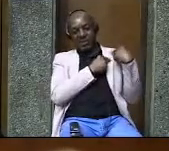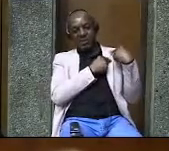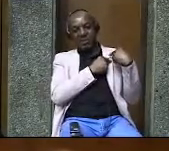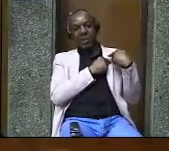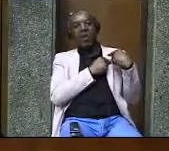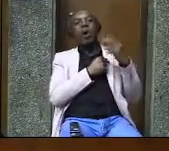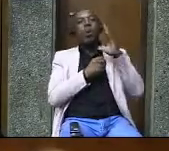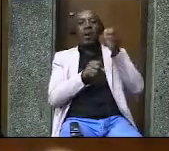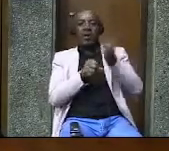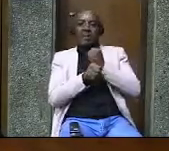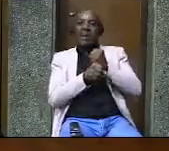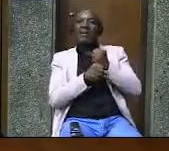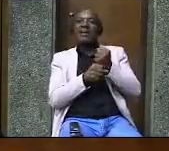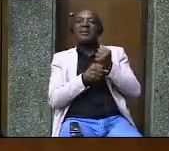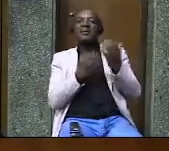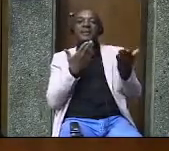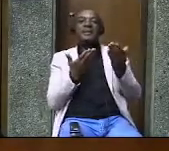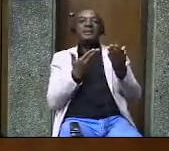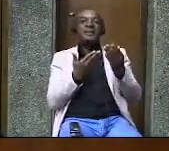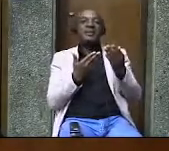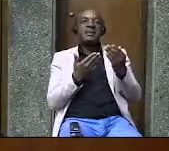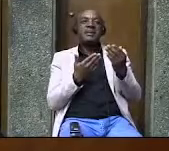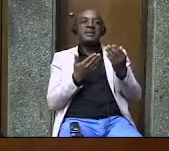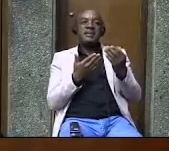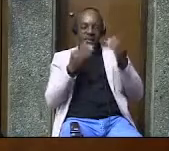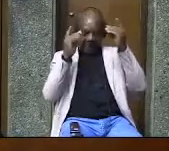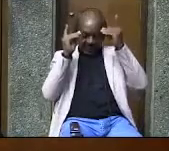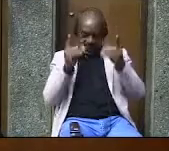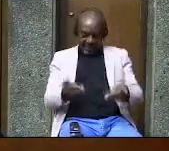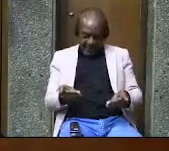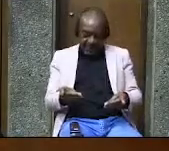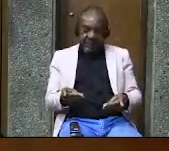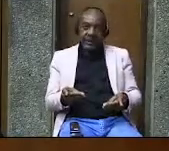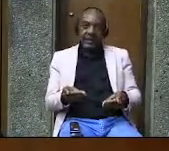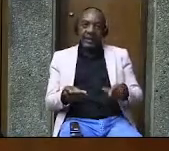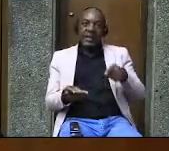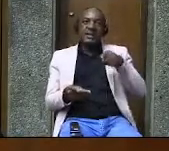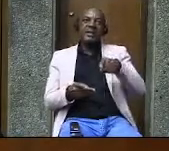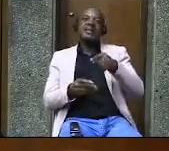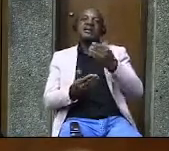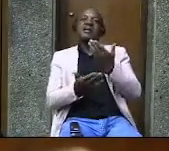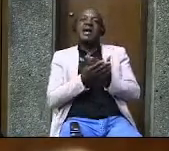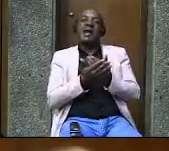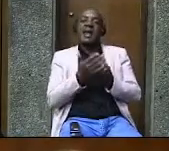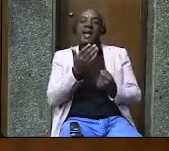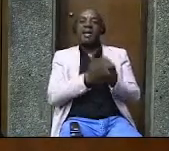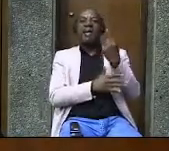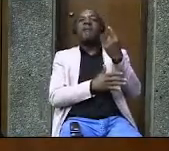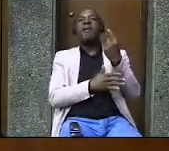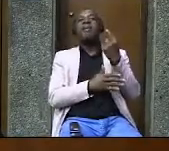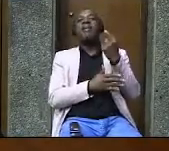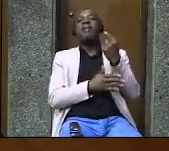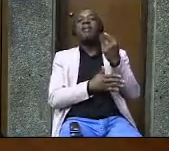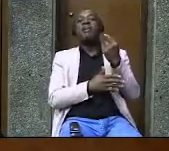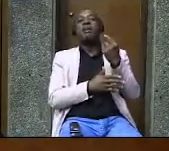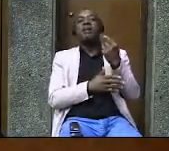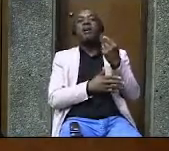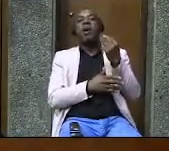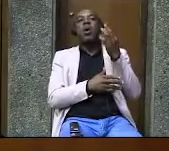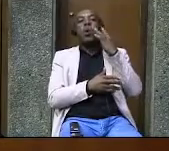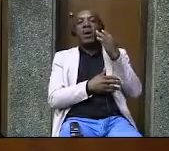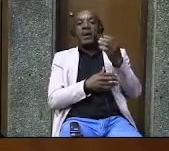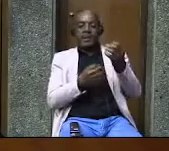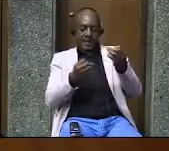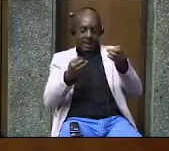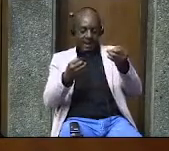the actual costs, it can be subjective at times, that if I come as Lillian, I might be given a higher penalty or a higher